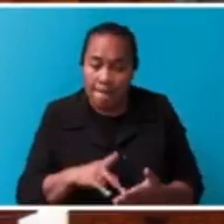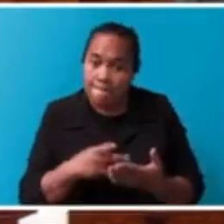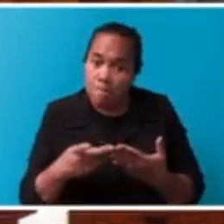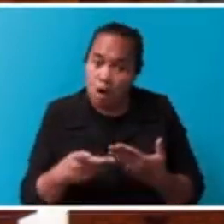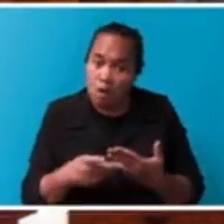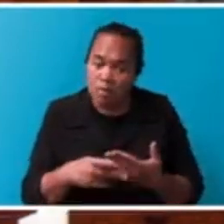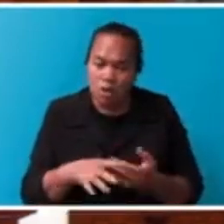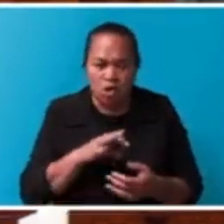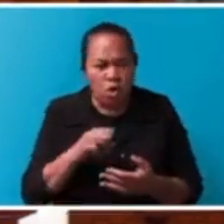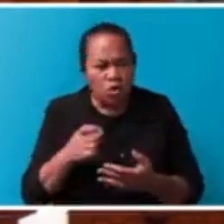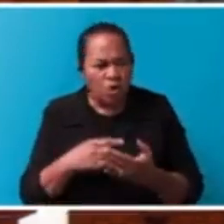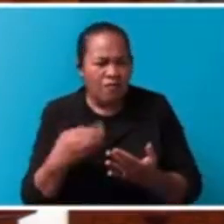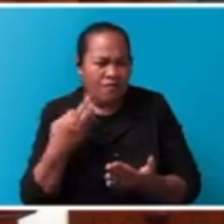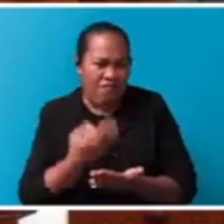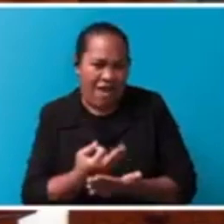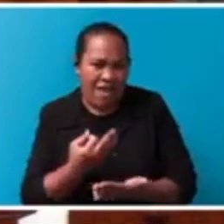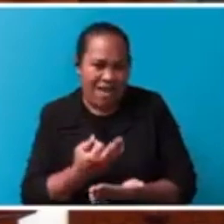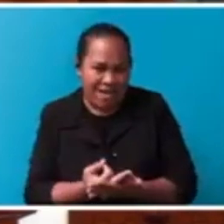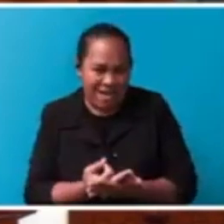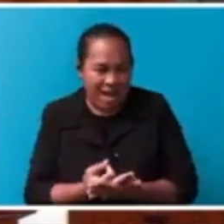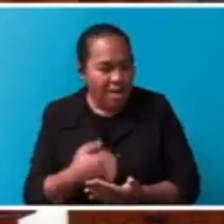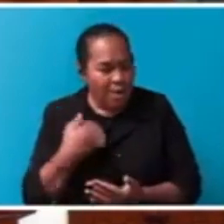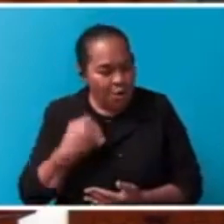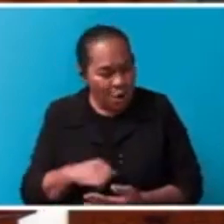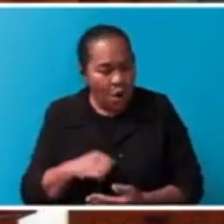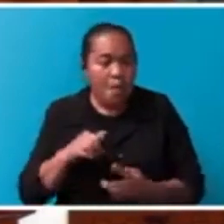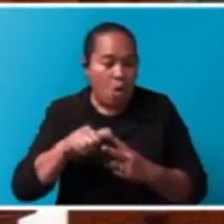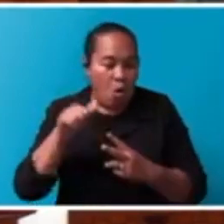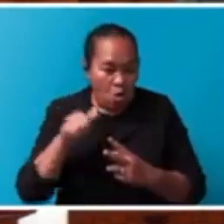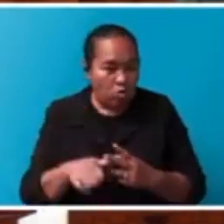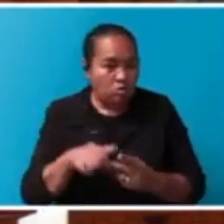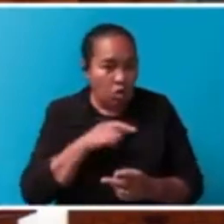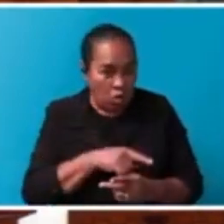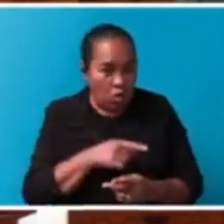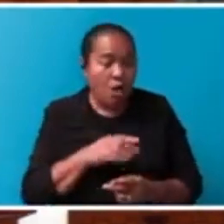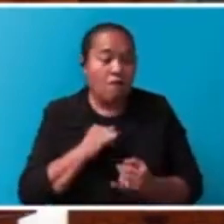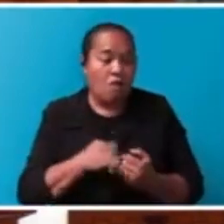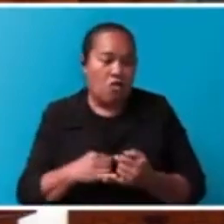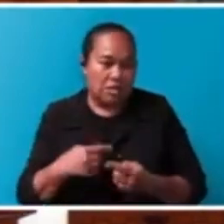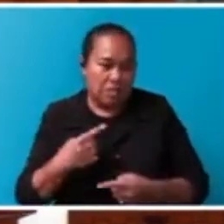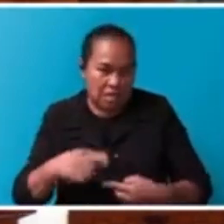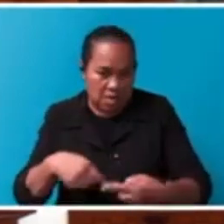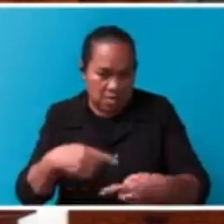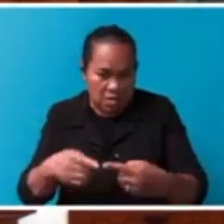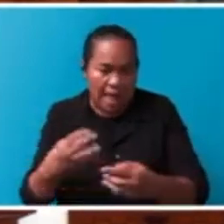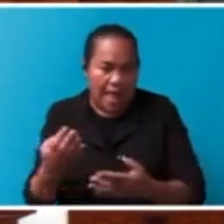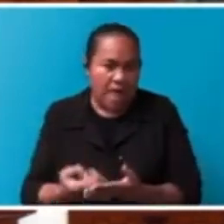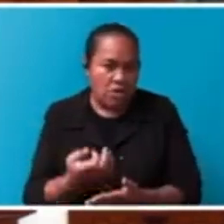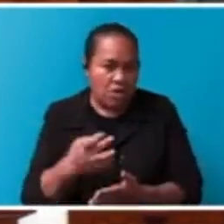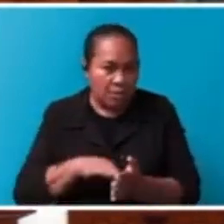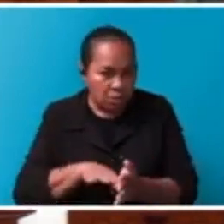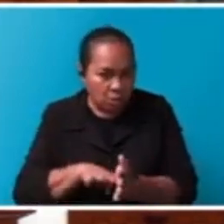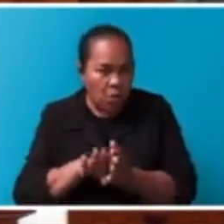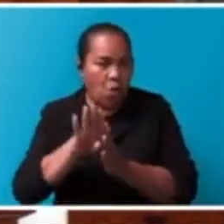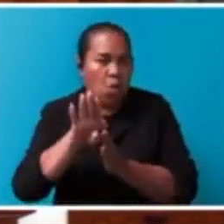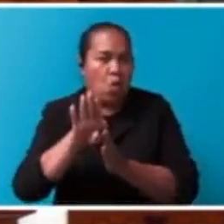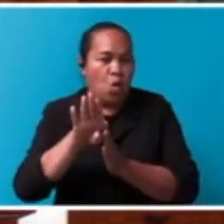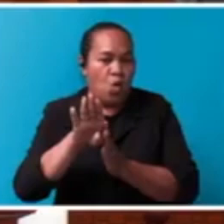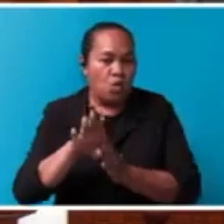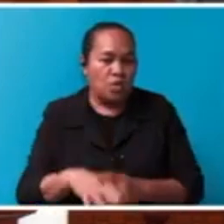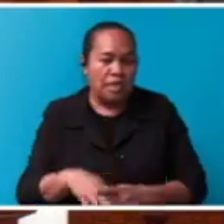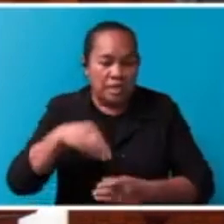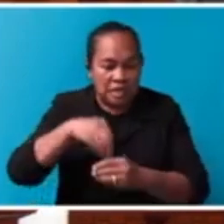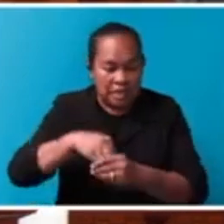merely financial instruments, but catalysts for sustainable economic growth with our